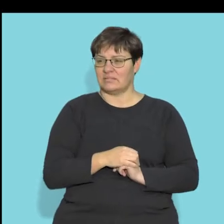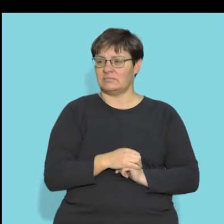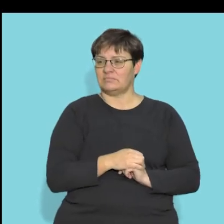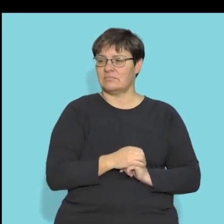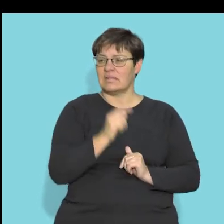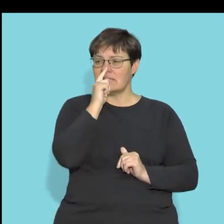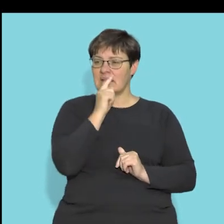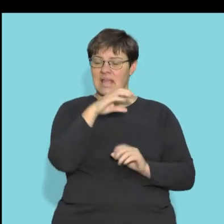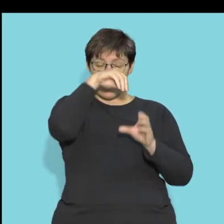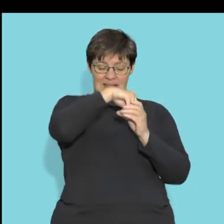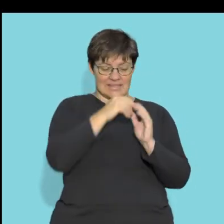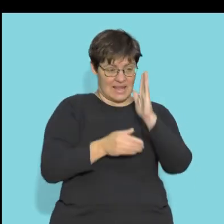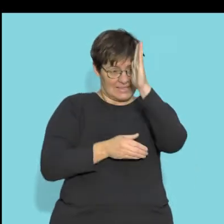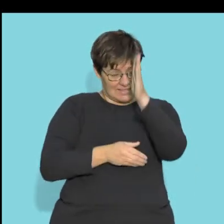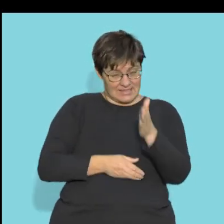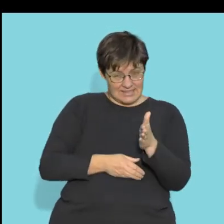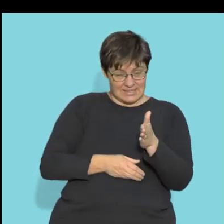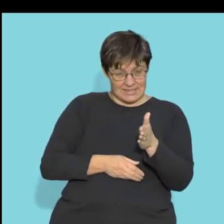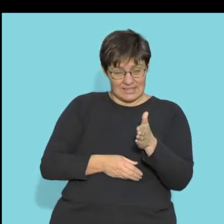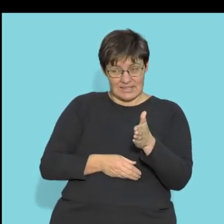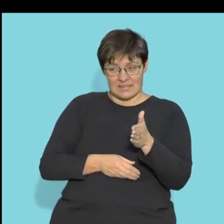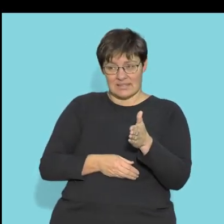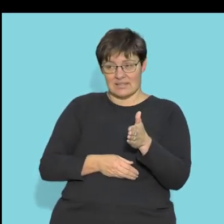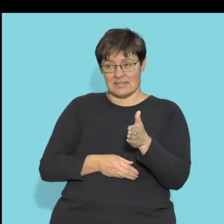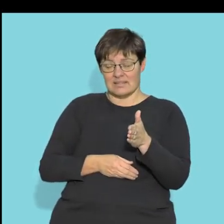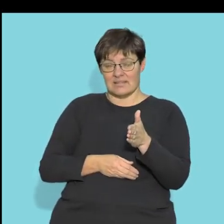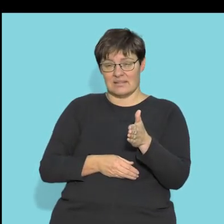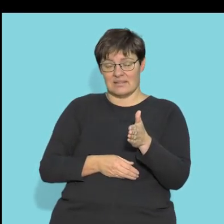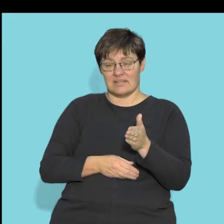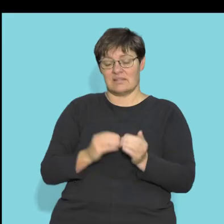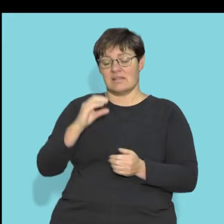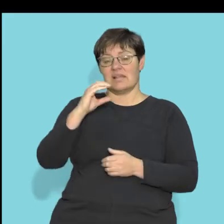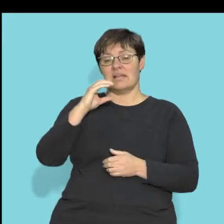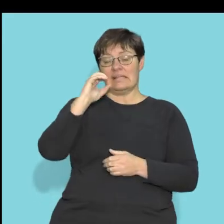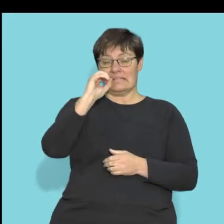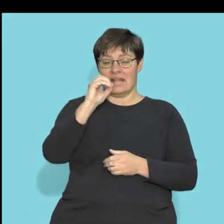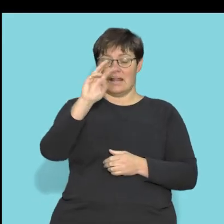can see on the inside over here, this is going to be my cell membrane.